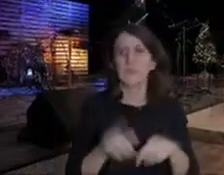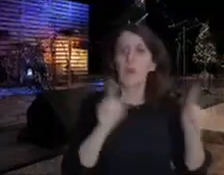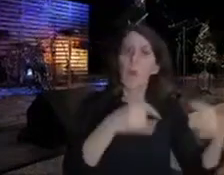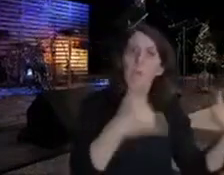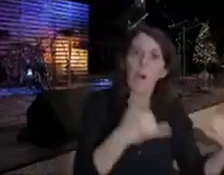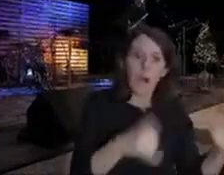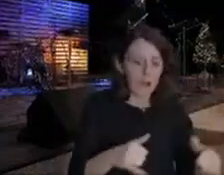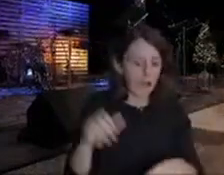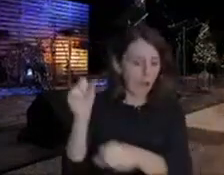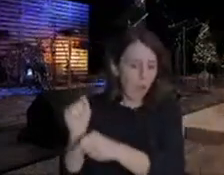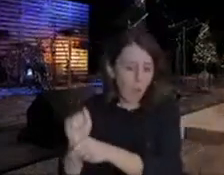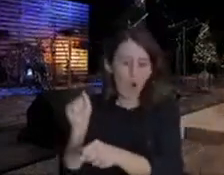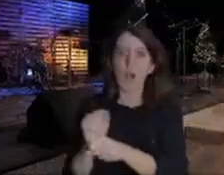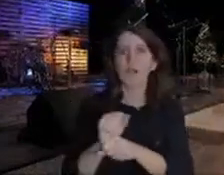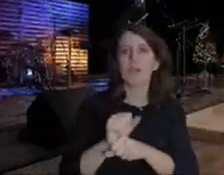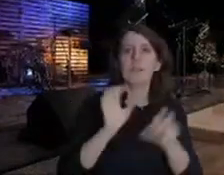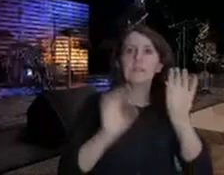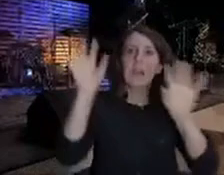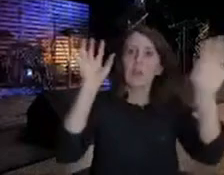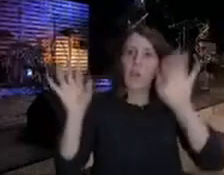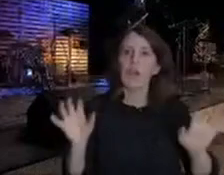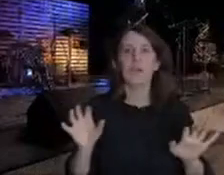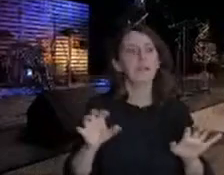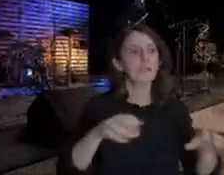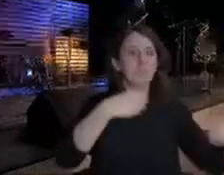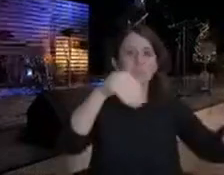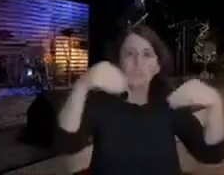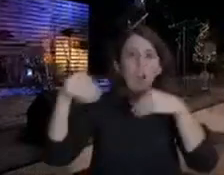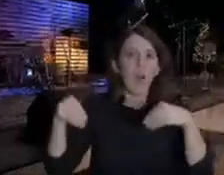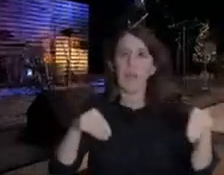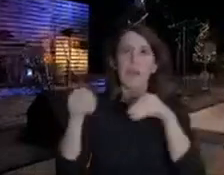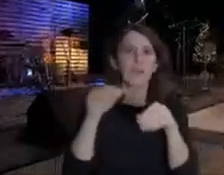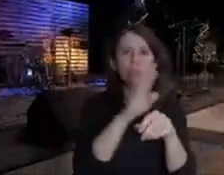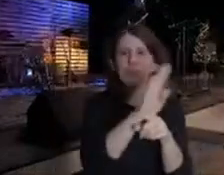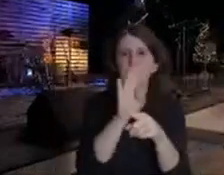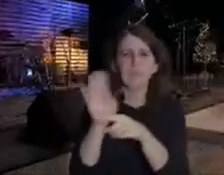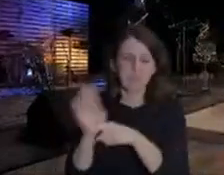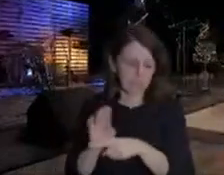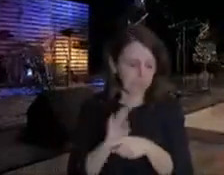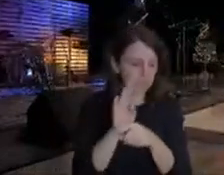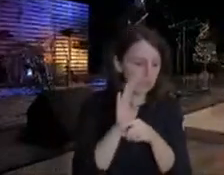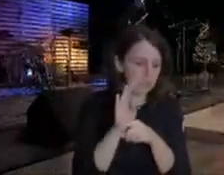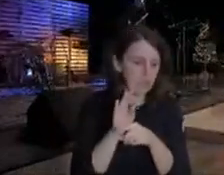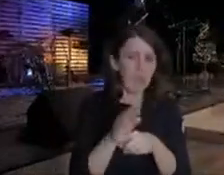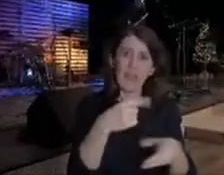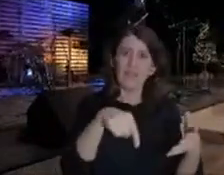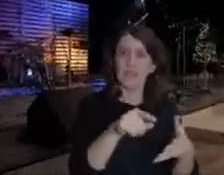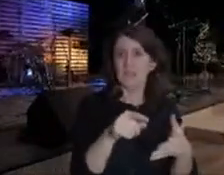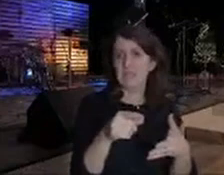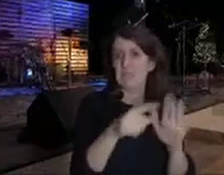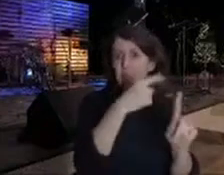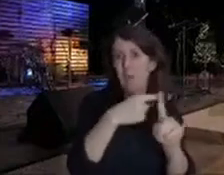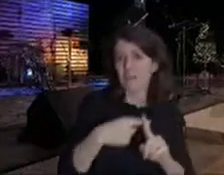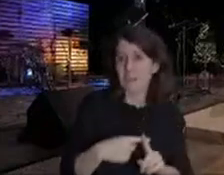there's parties, there's work, there's decorating and there's shopping, and it just seems to fill all of our time. And while none of those things is